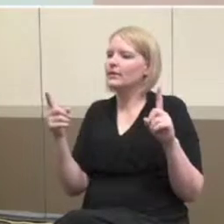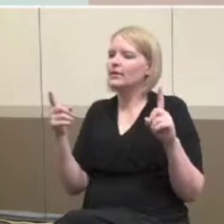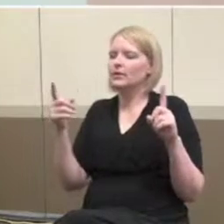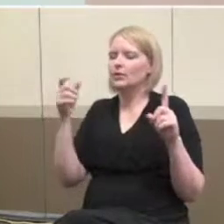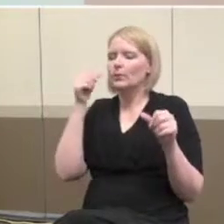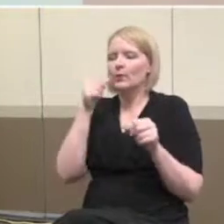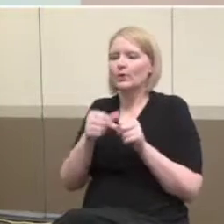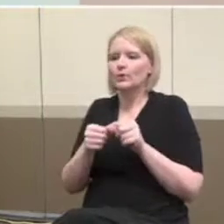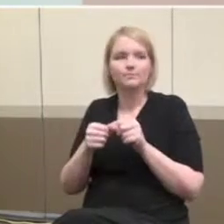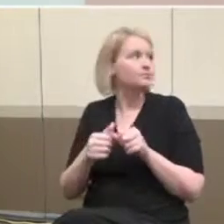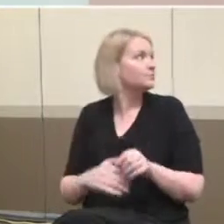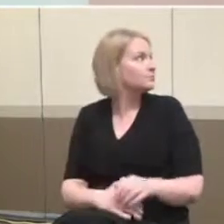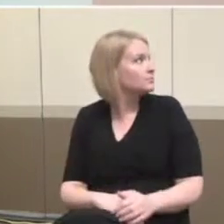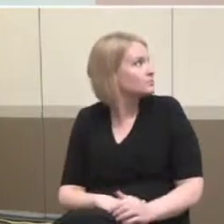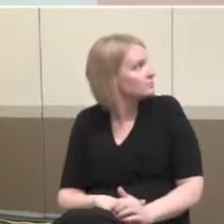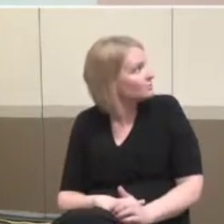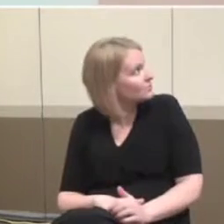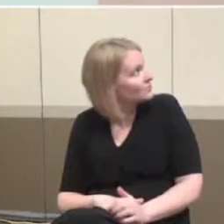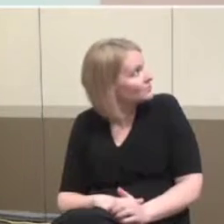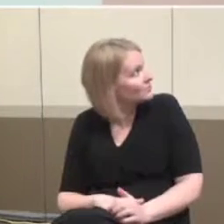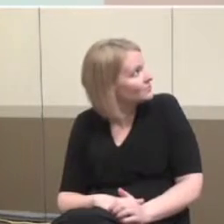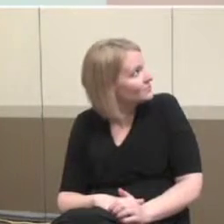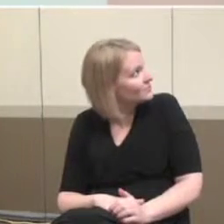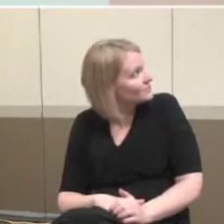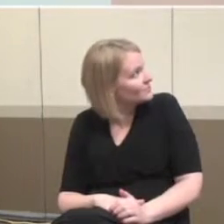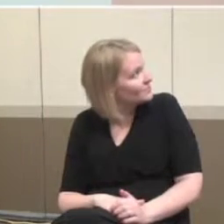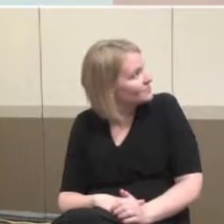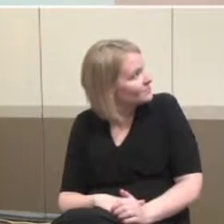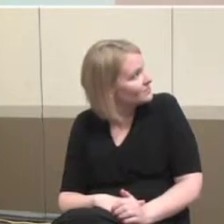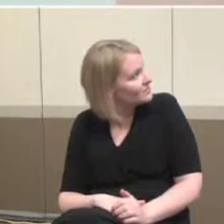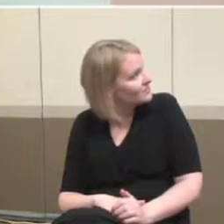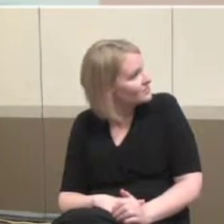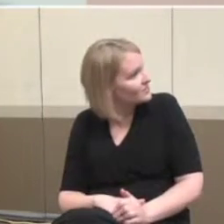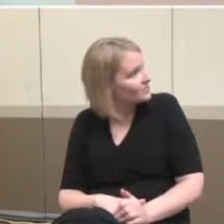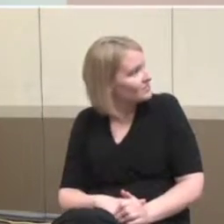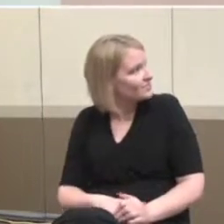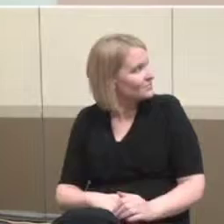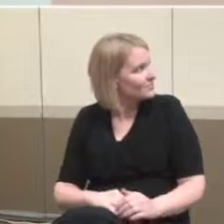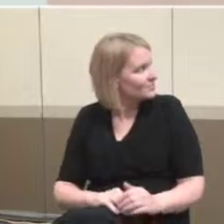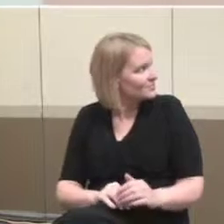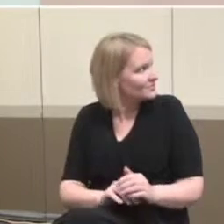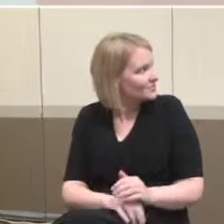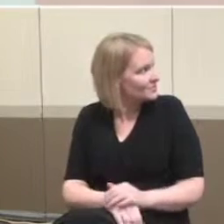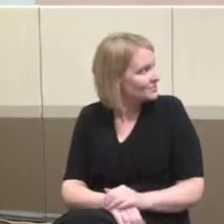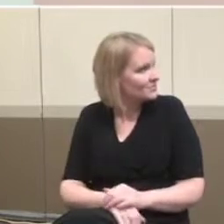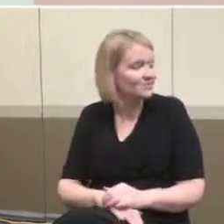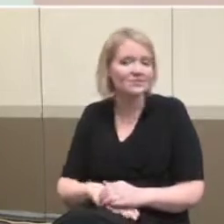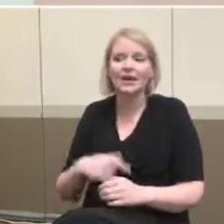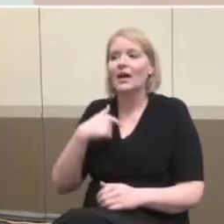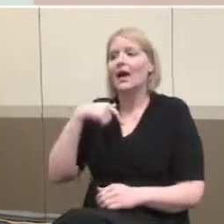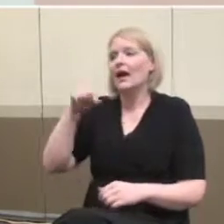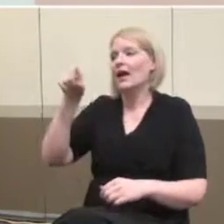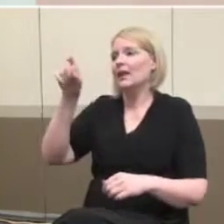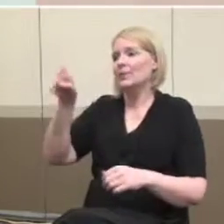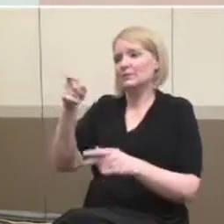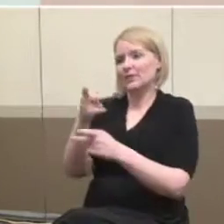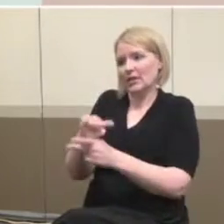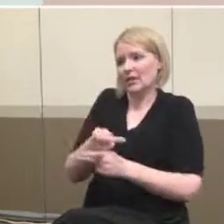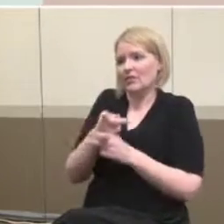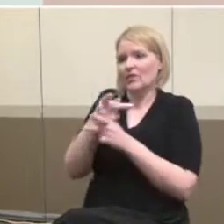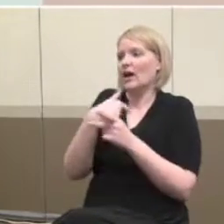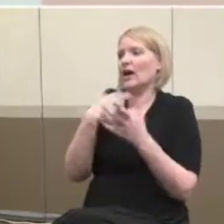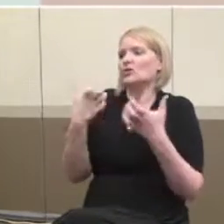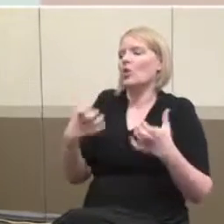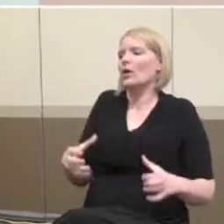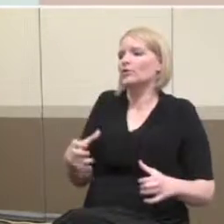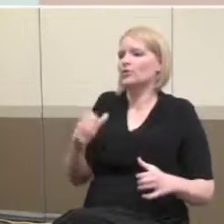But note to self, so as I was putting this together, I realized I want to be really careful about not misrepresenting the